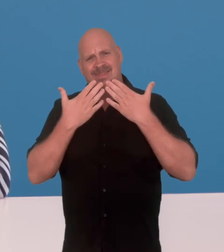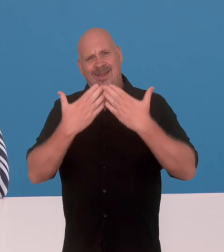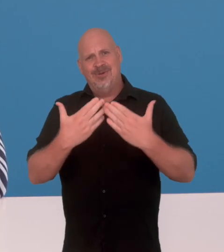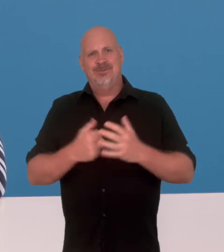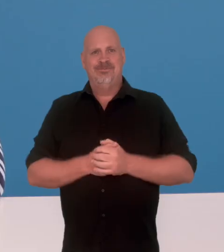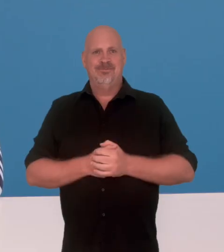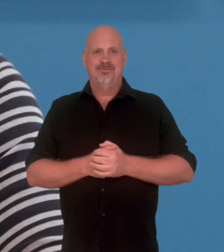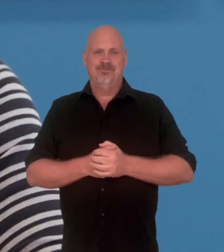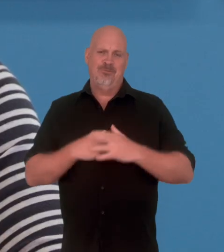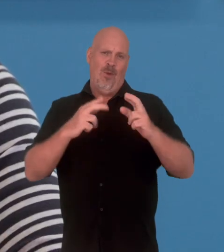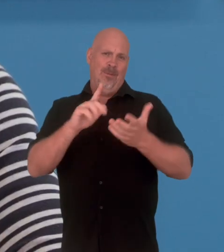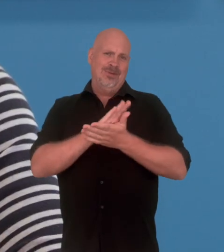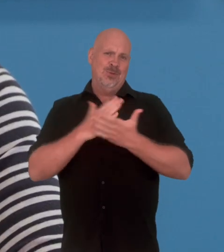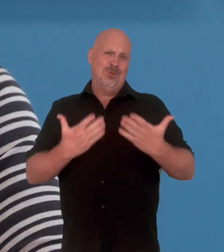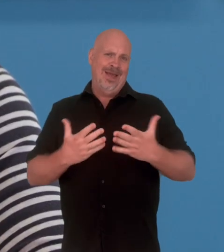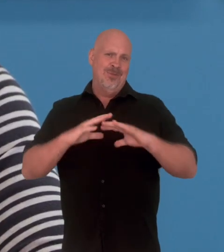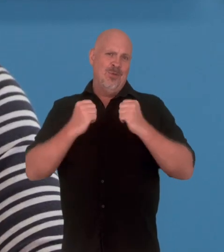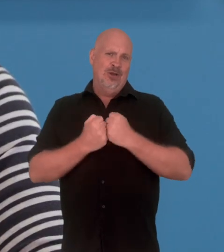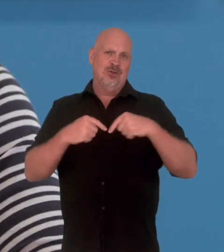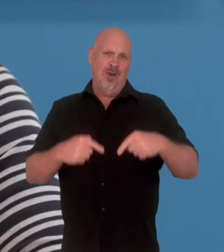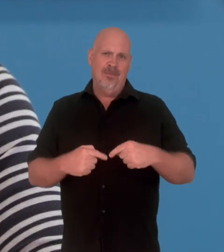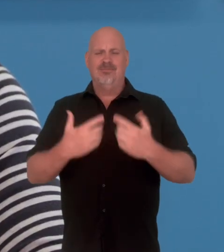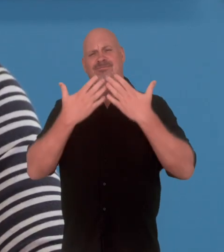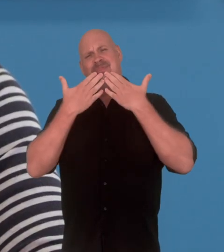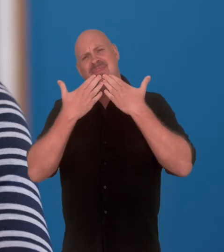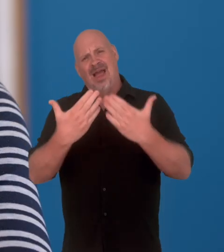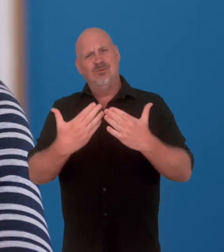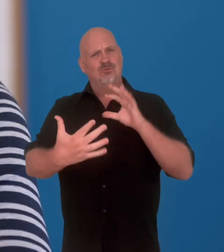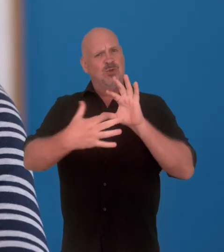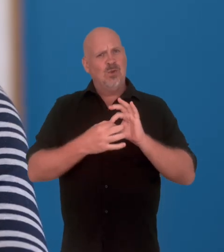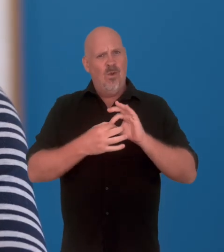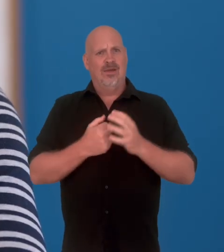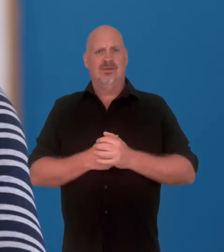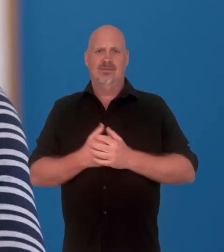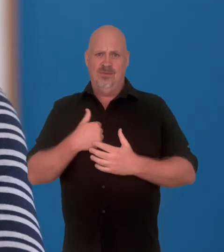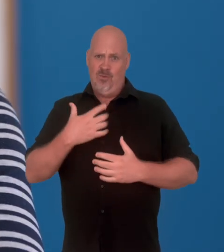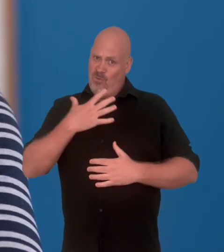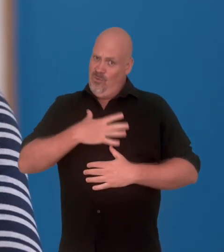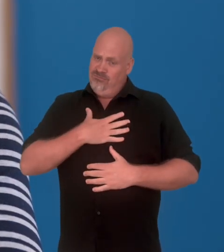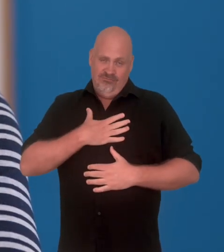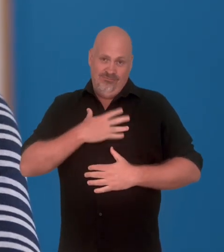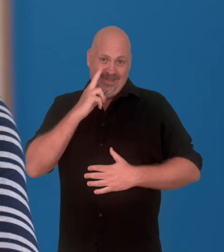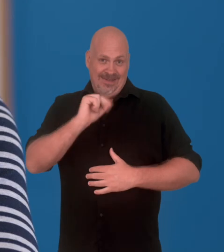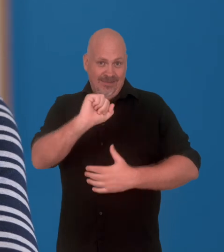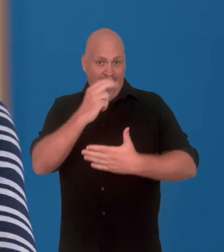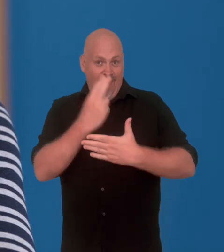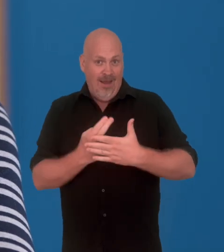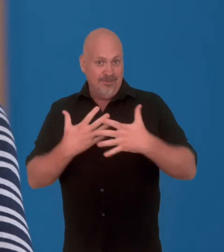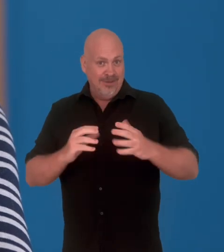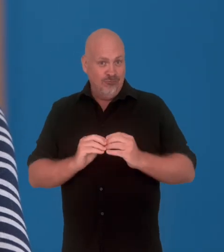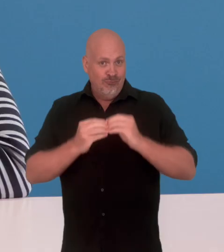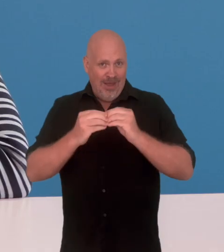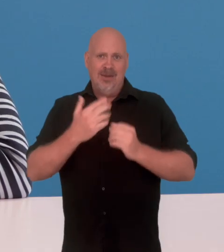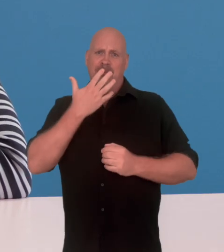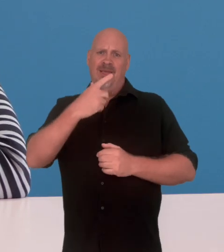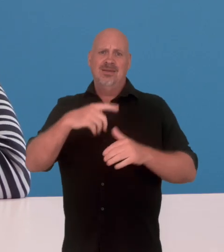so much for joining us. We'd love to see the artwork that you created today, so make sure to upload to our digital art school gallery that's available on our